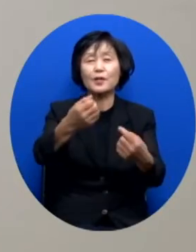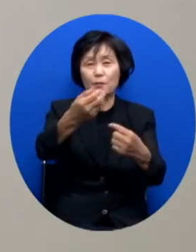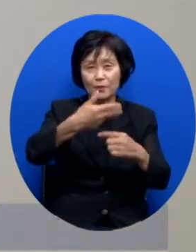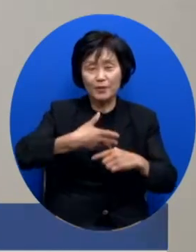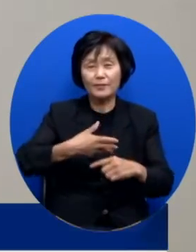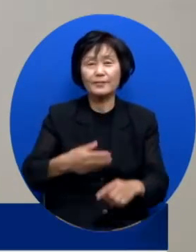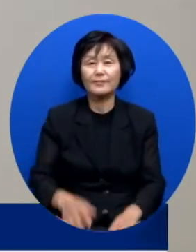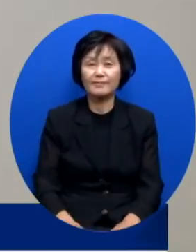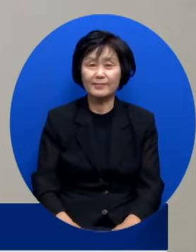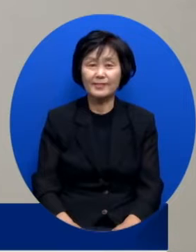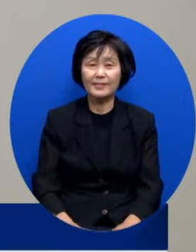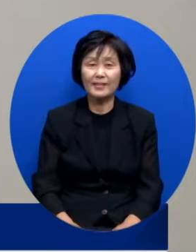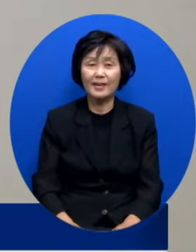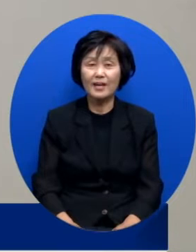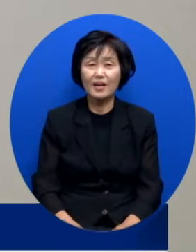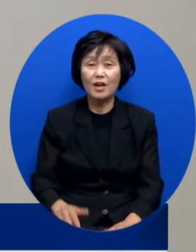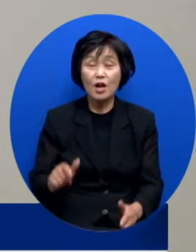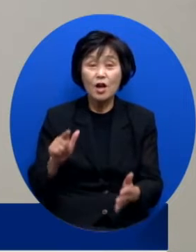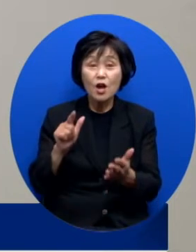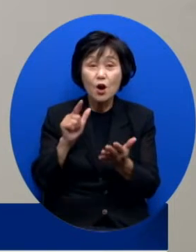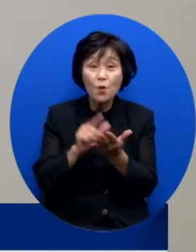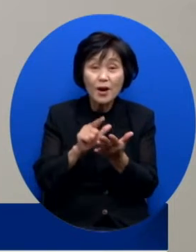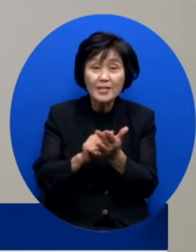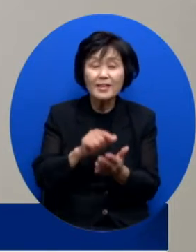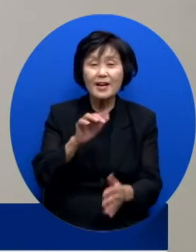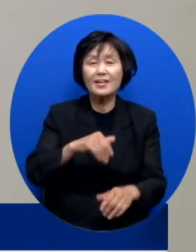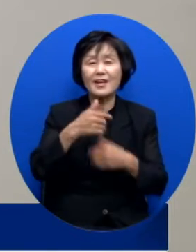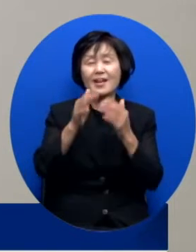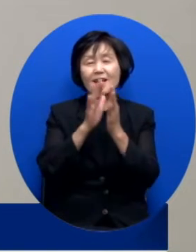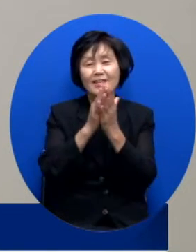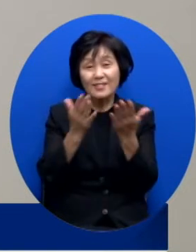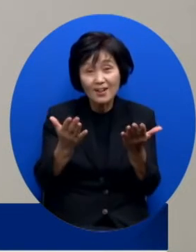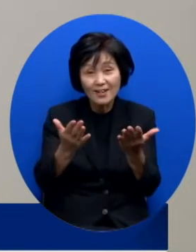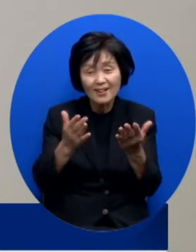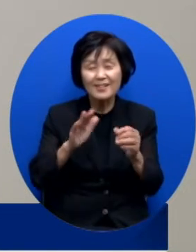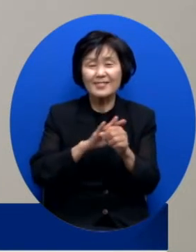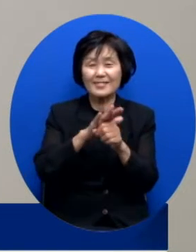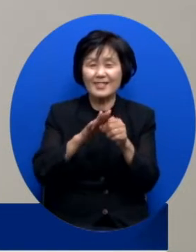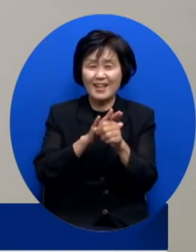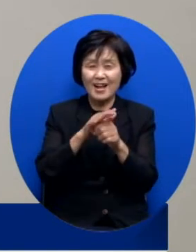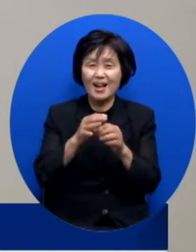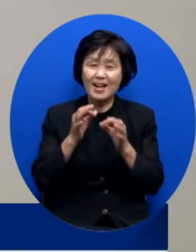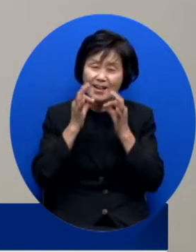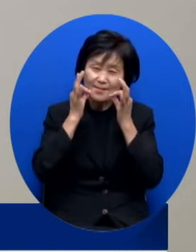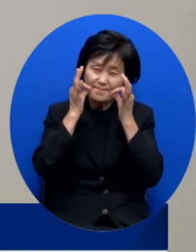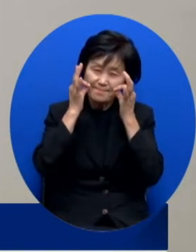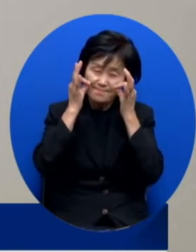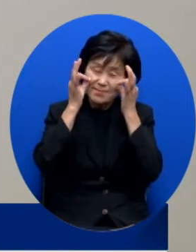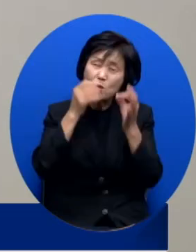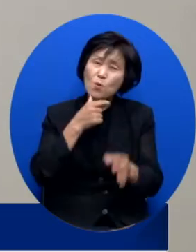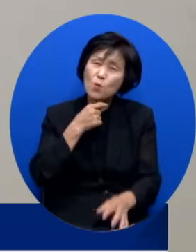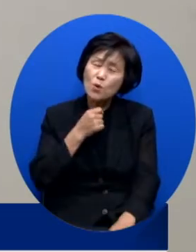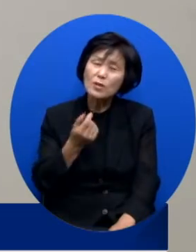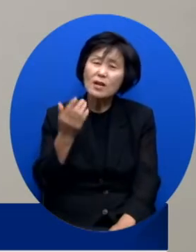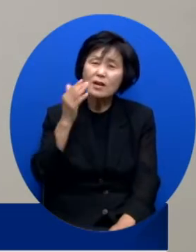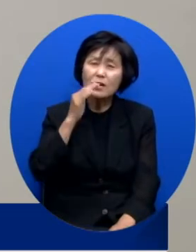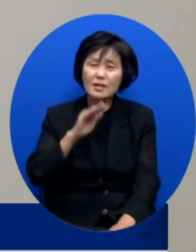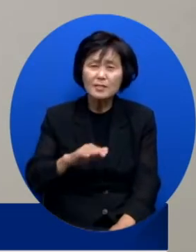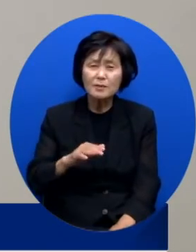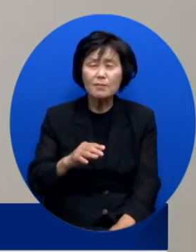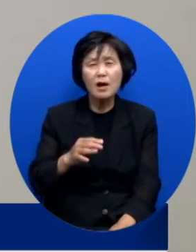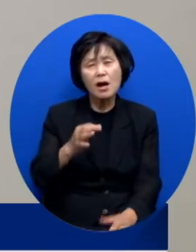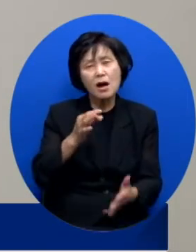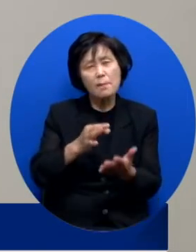In Uganda, population of 40 million people, they desire the Bible, they love the Bible, but the price can be